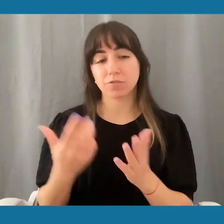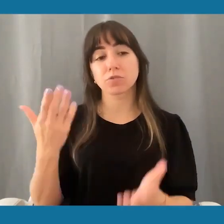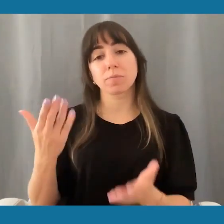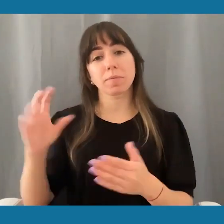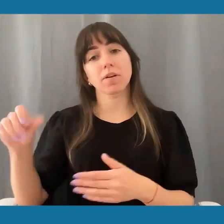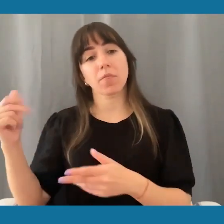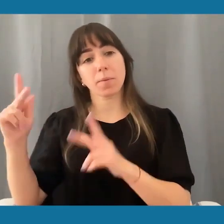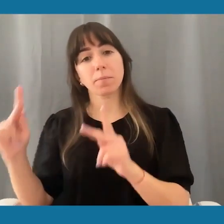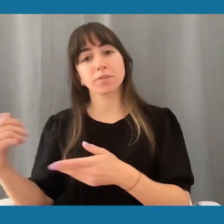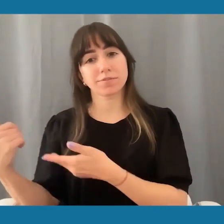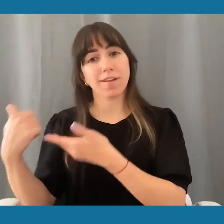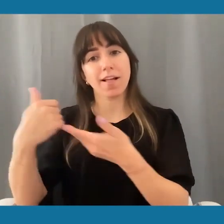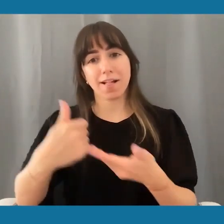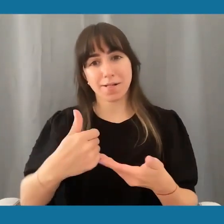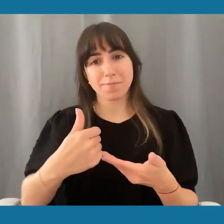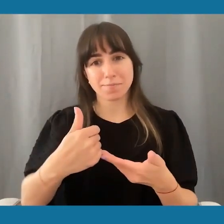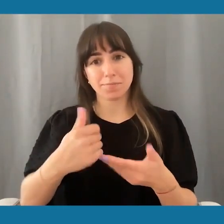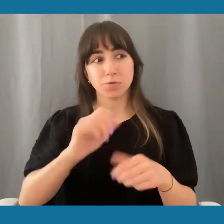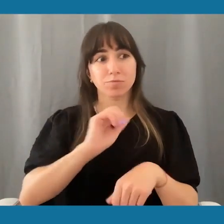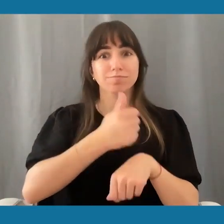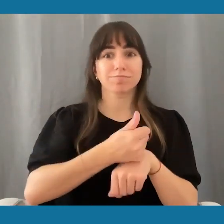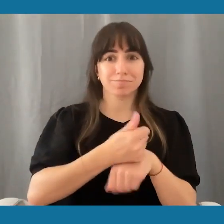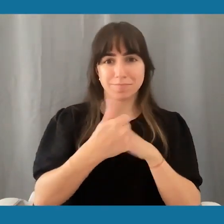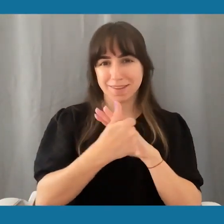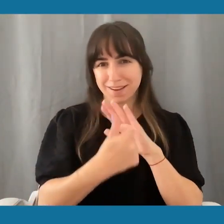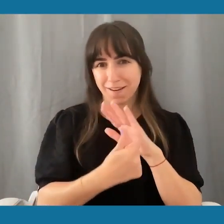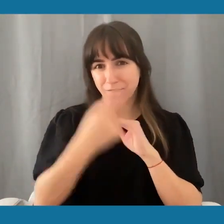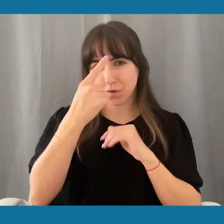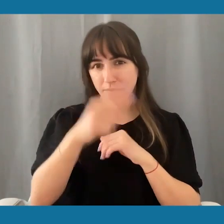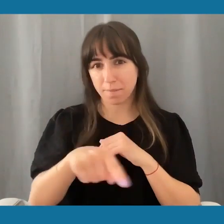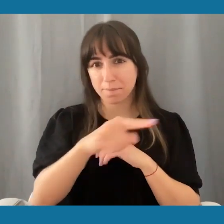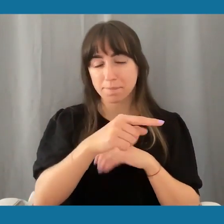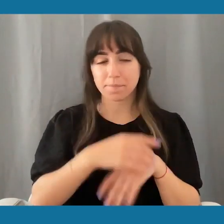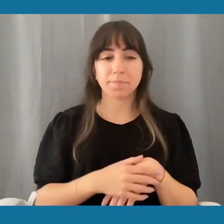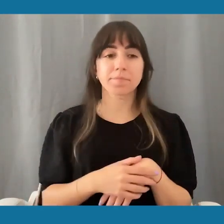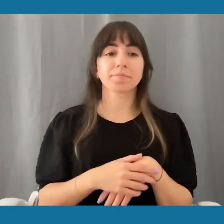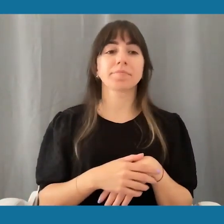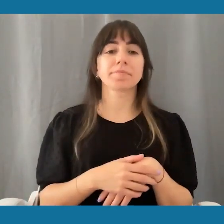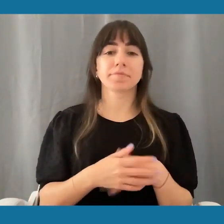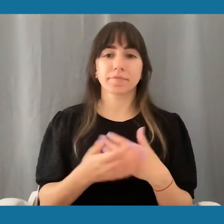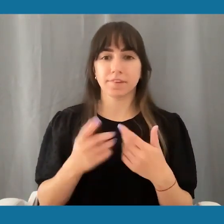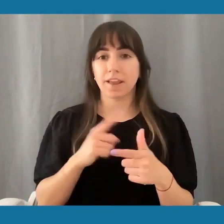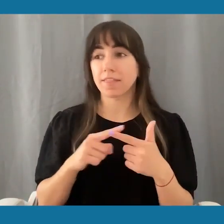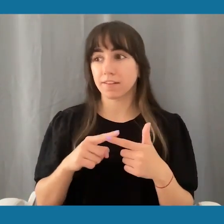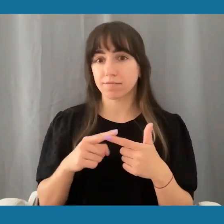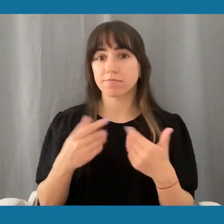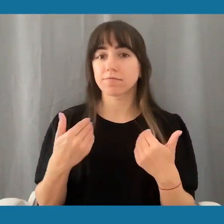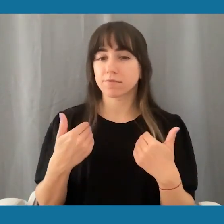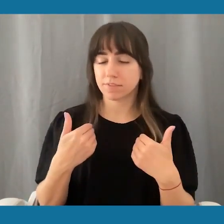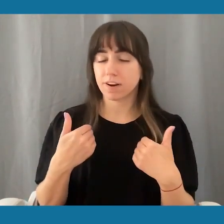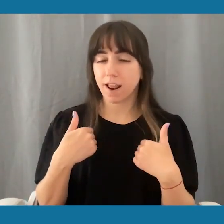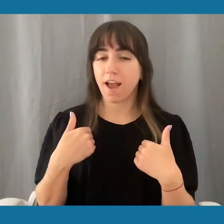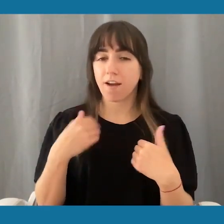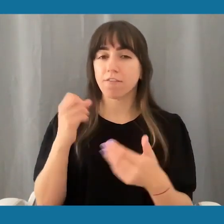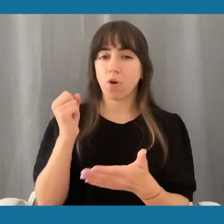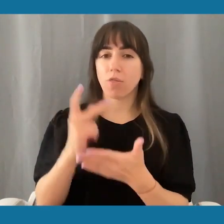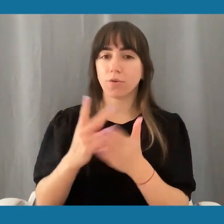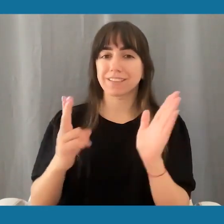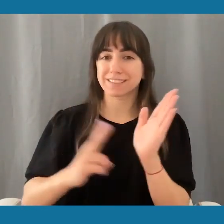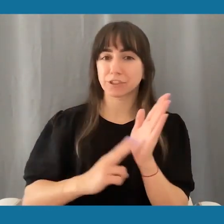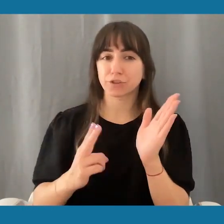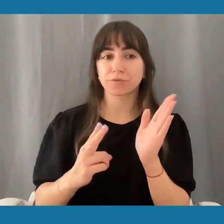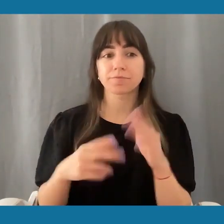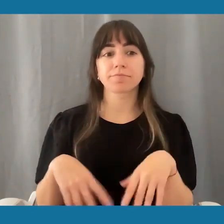on their behalf. They can actually maintain authorized signatory on the account. We call this individual an authorized legal